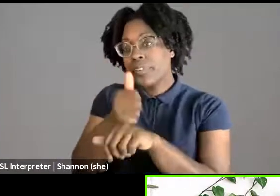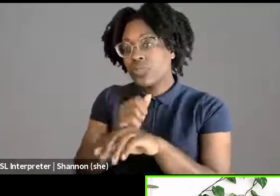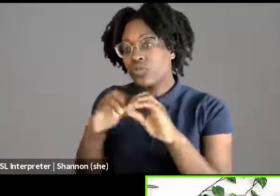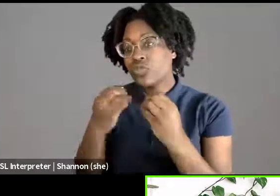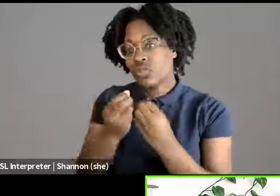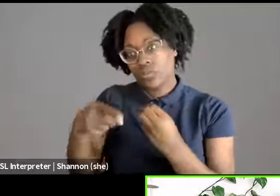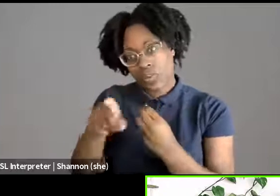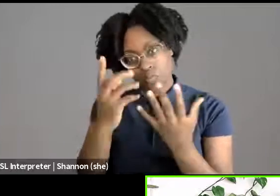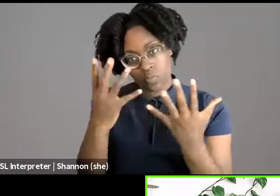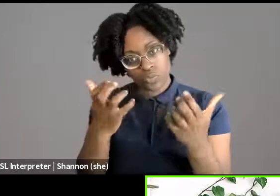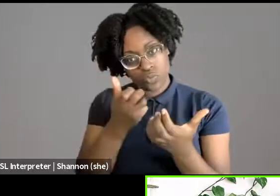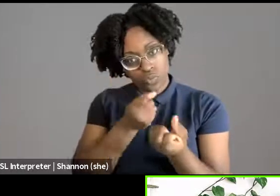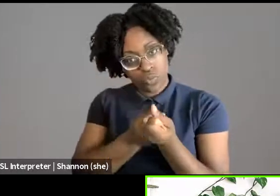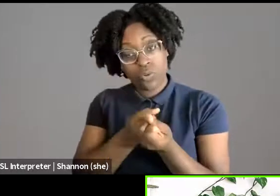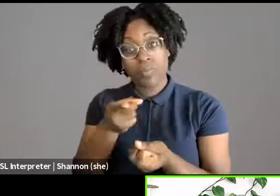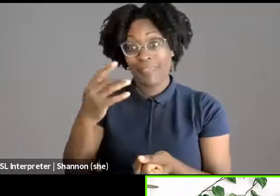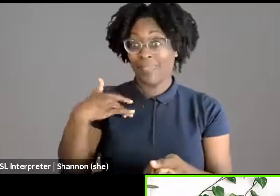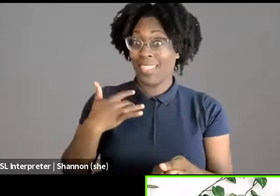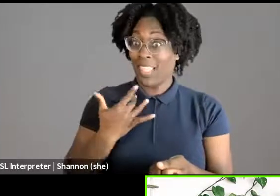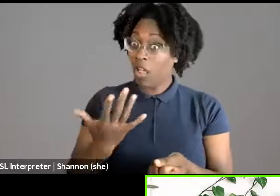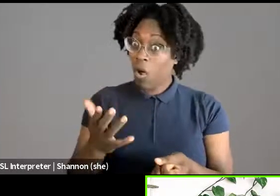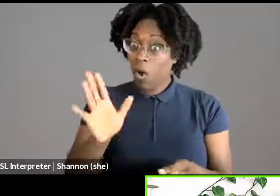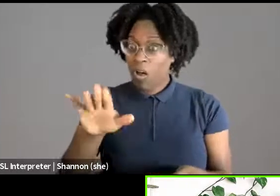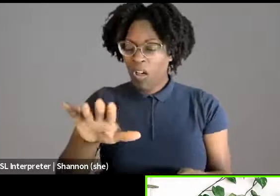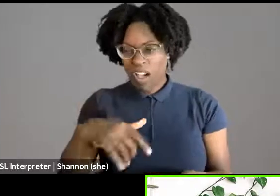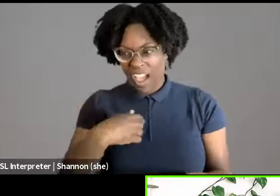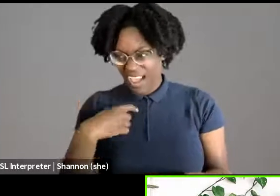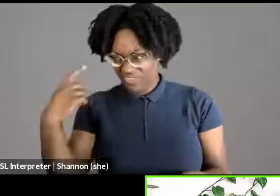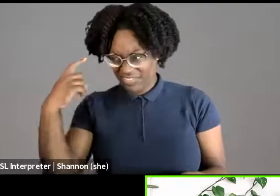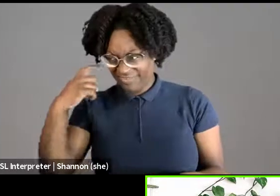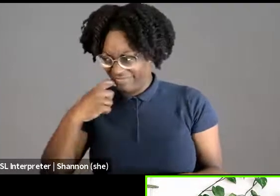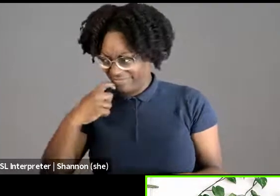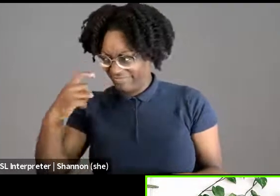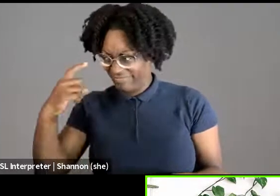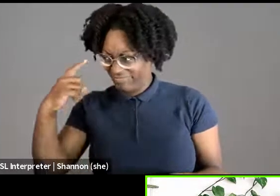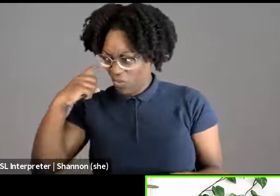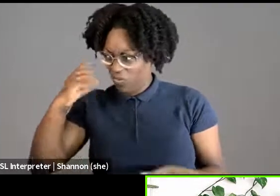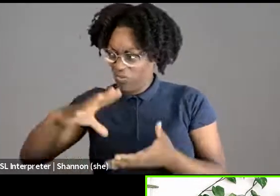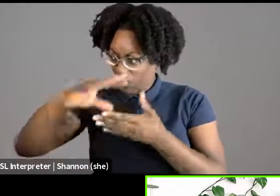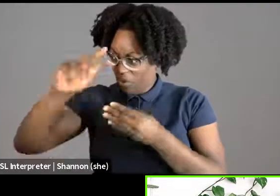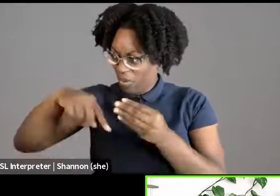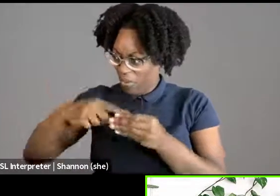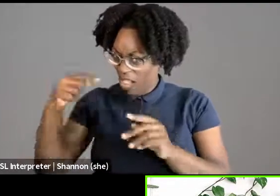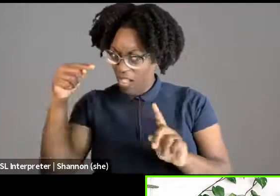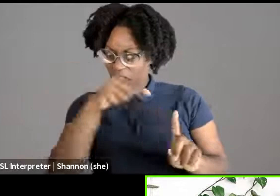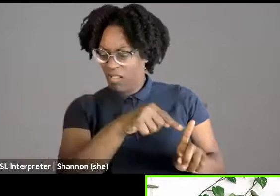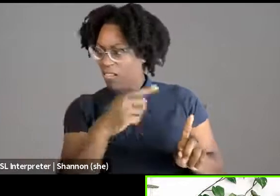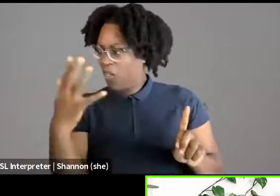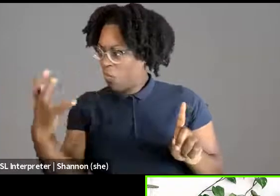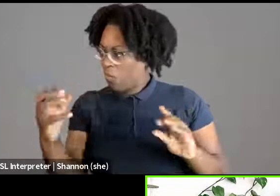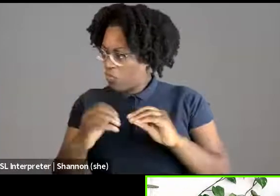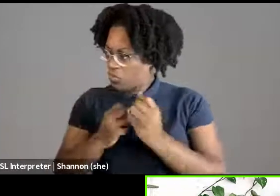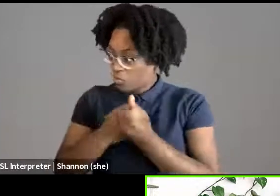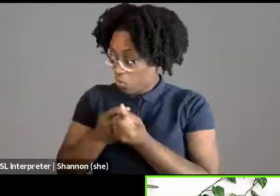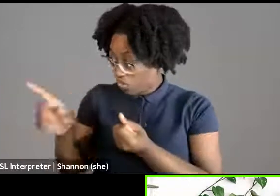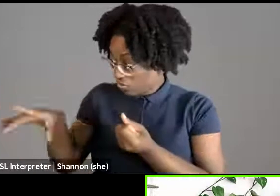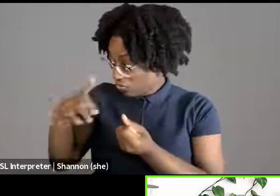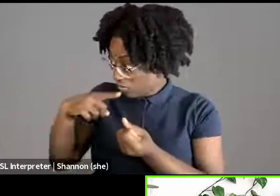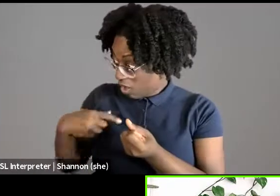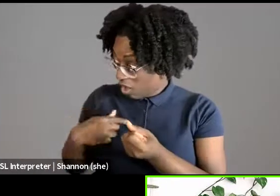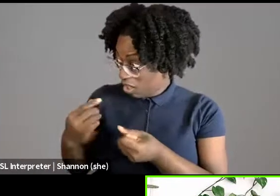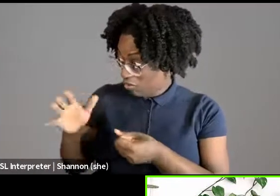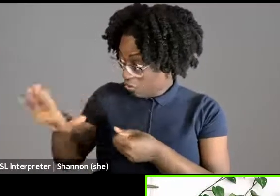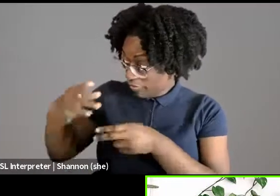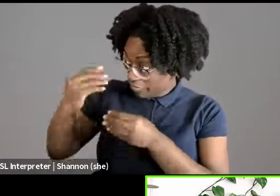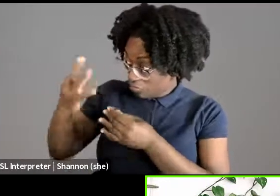support, and you think that they might be a good fit to work with us, we'd love to hear about it. So absolutely, there's definitely ways